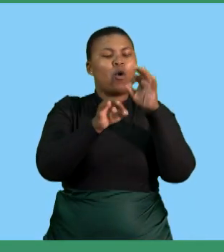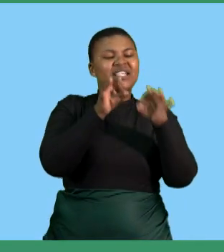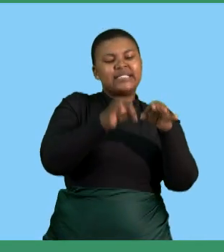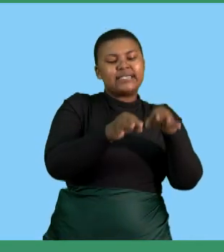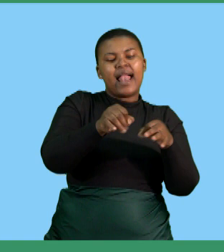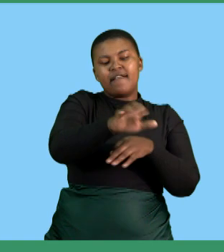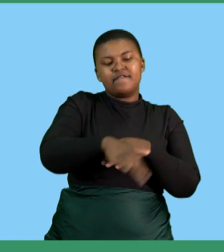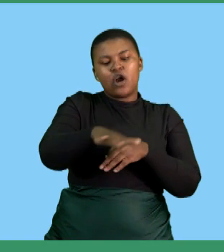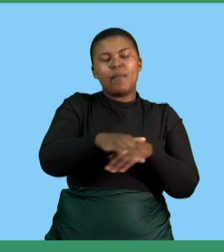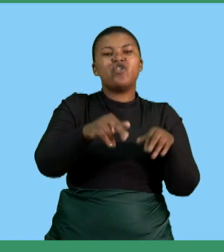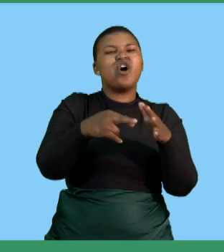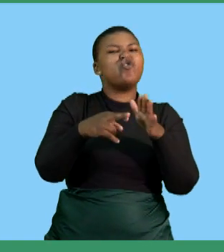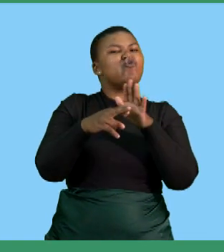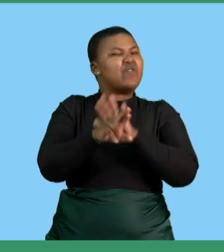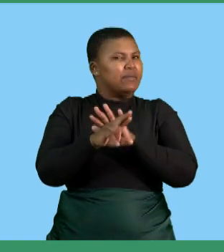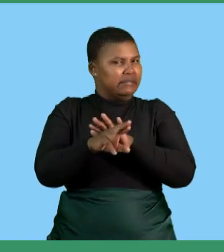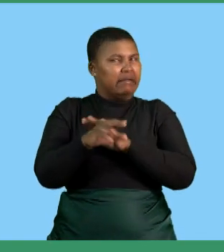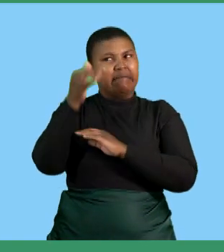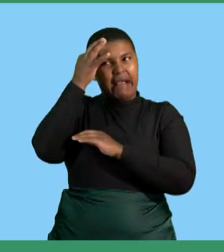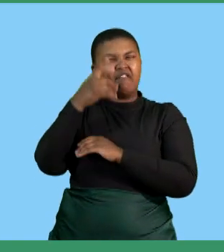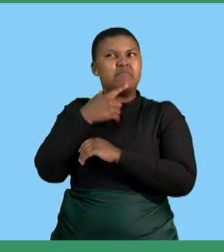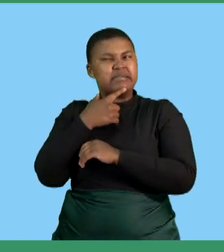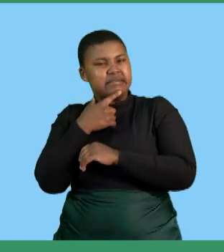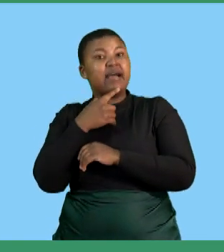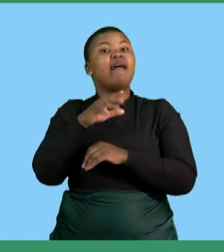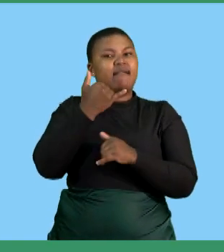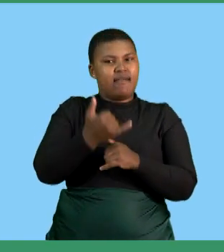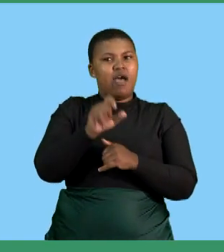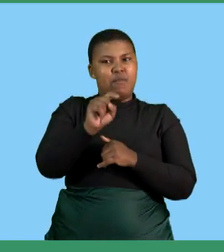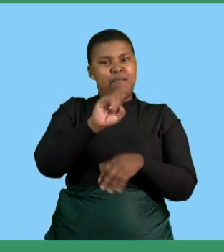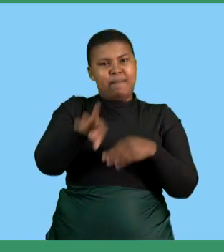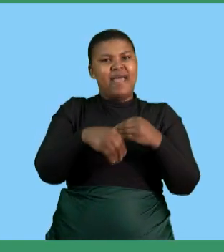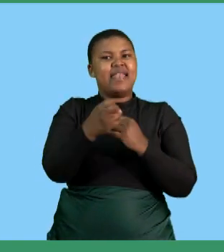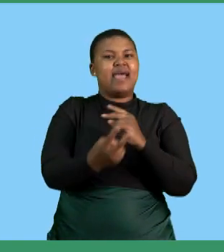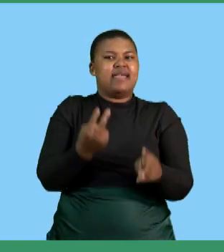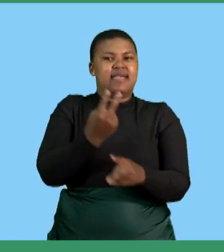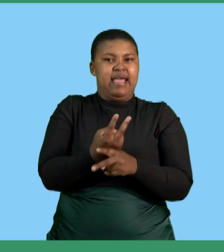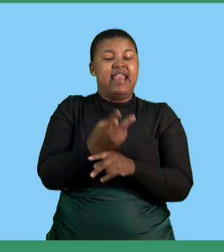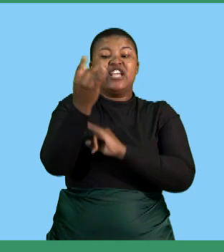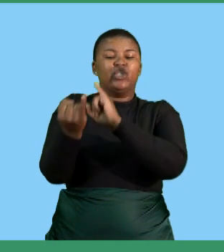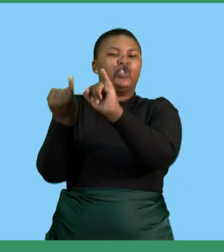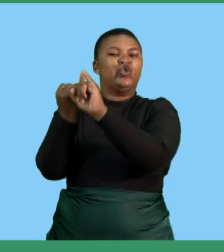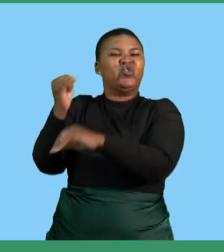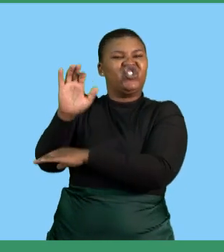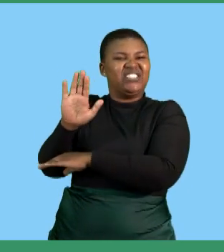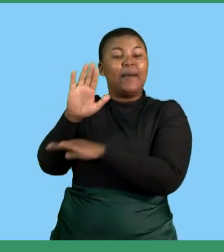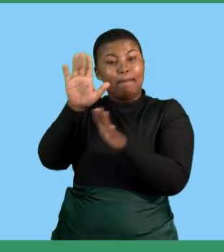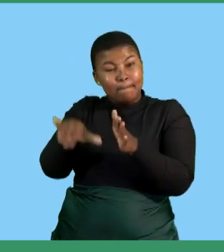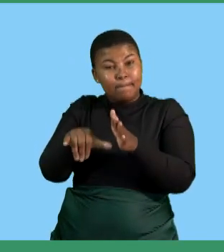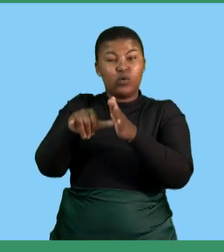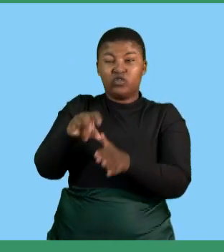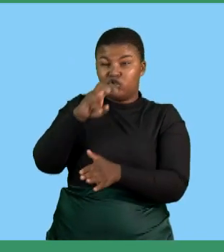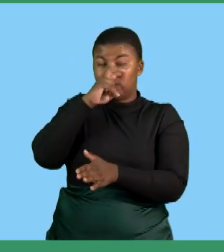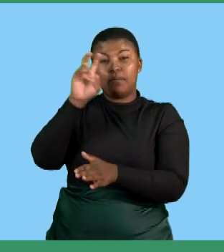political environment represents the government and its institutions and all